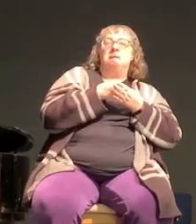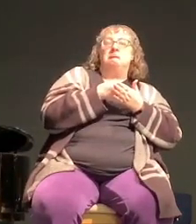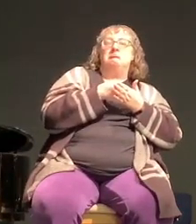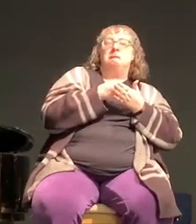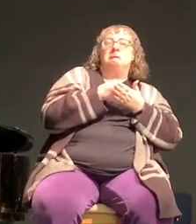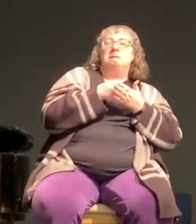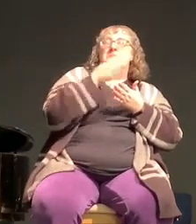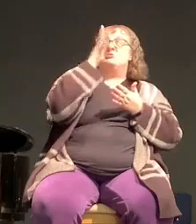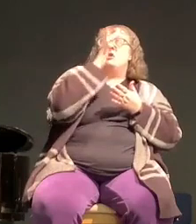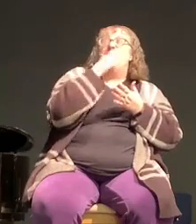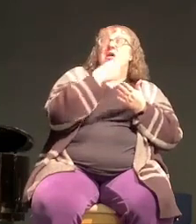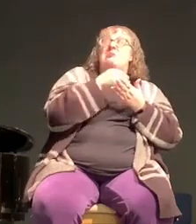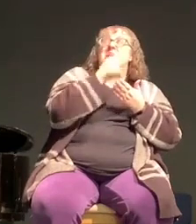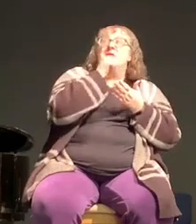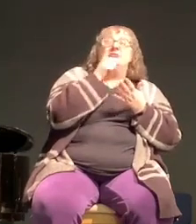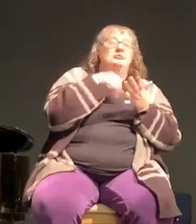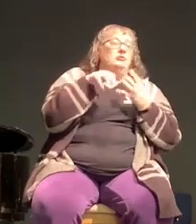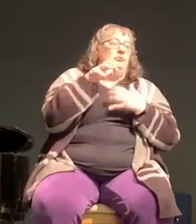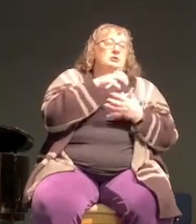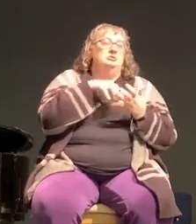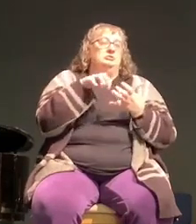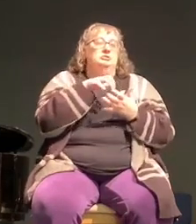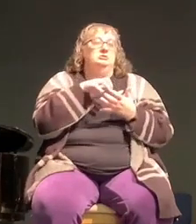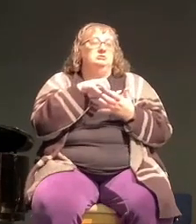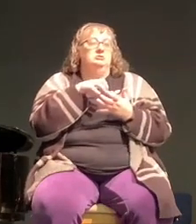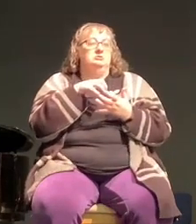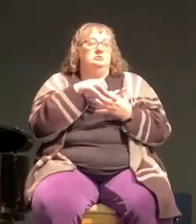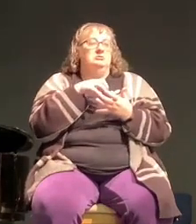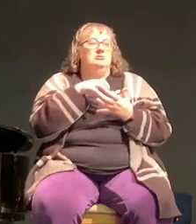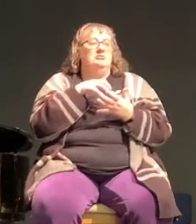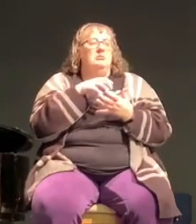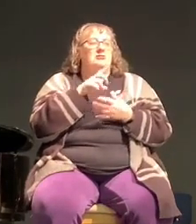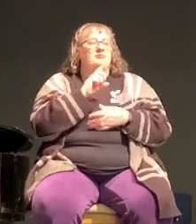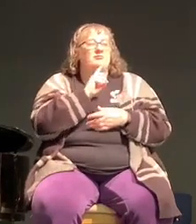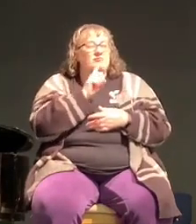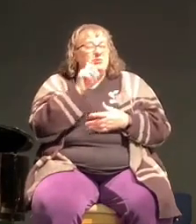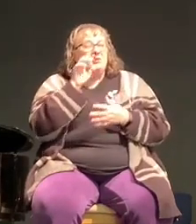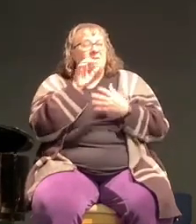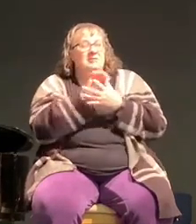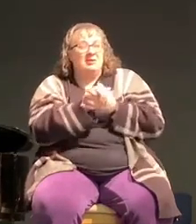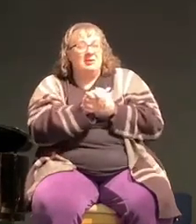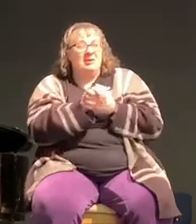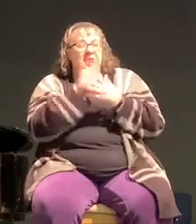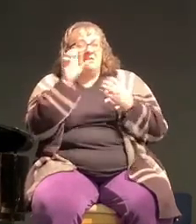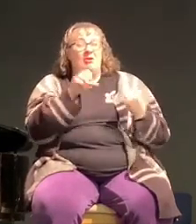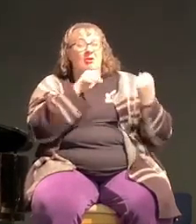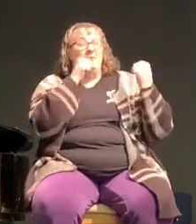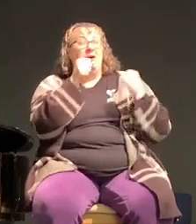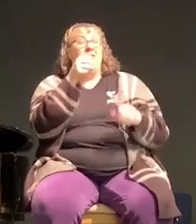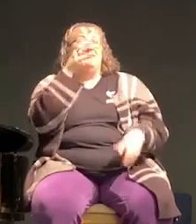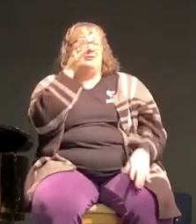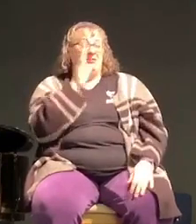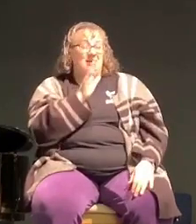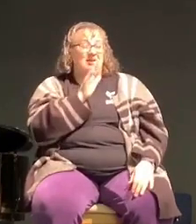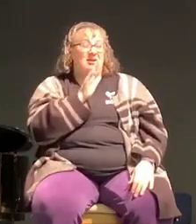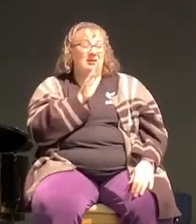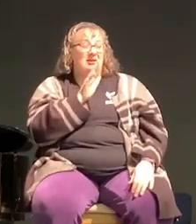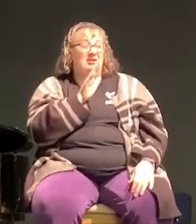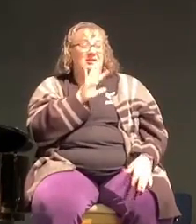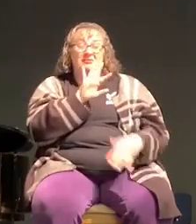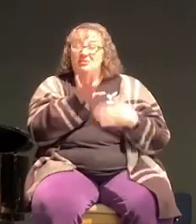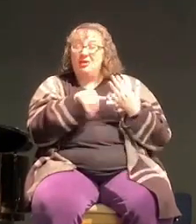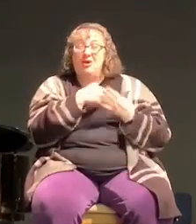That God and money just don't mix. But if we really believe in an all-powerful God, isn't all